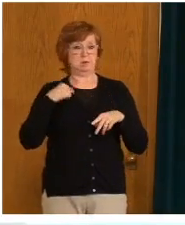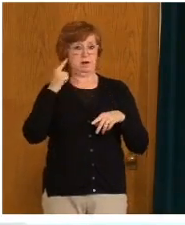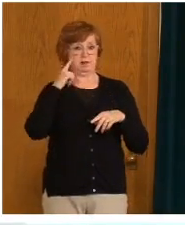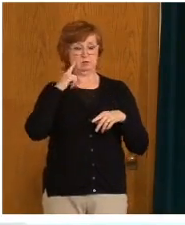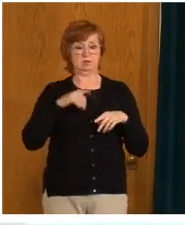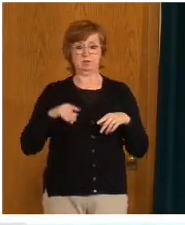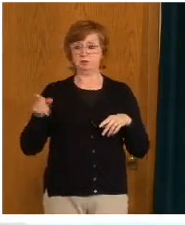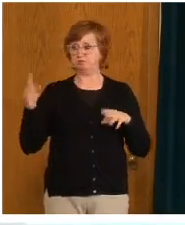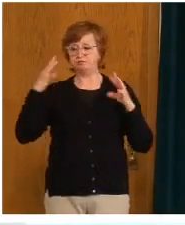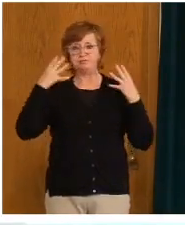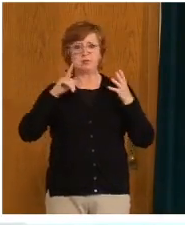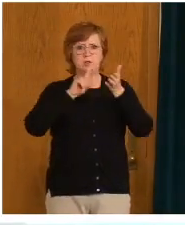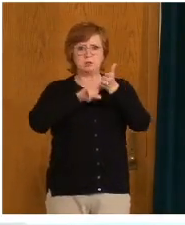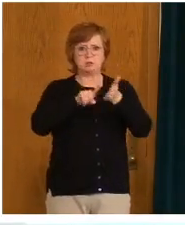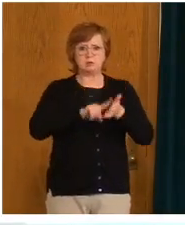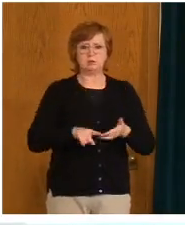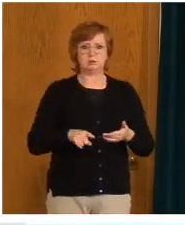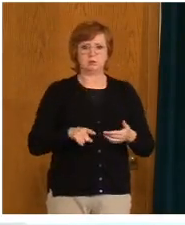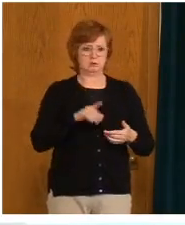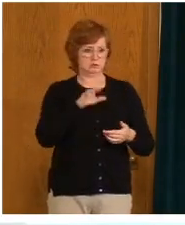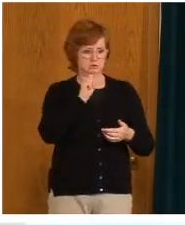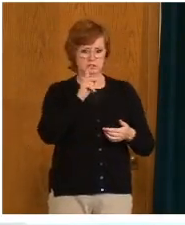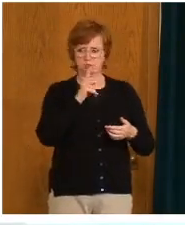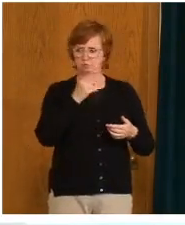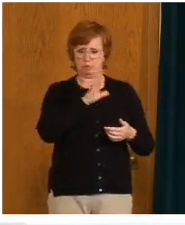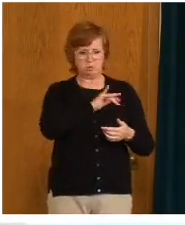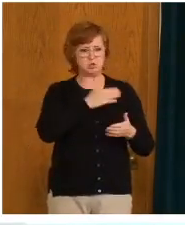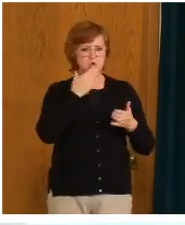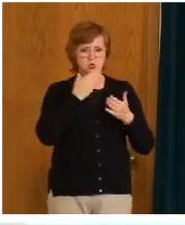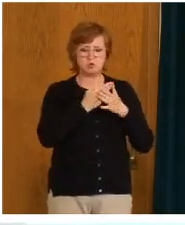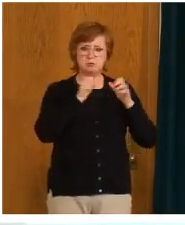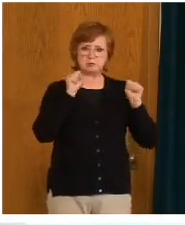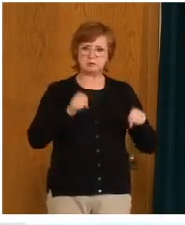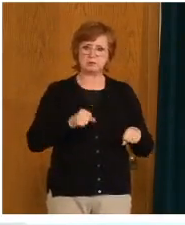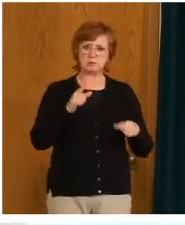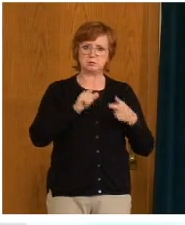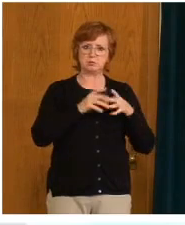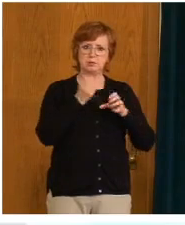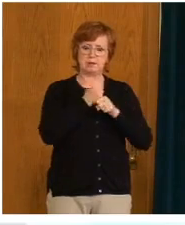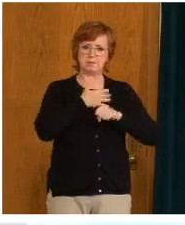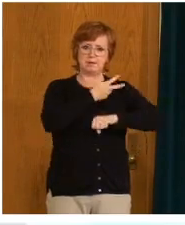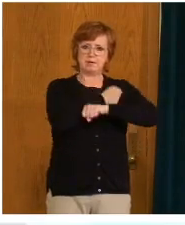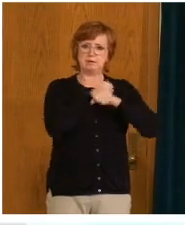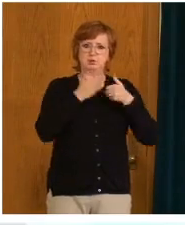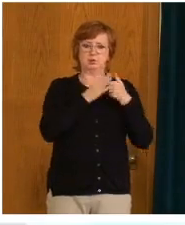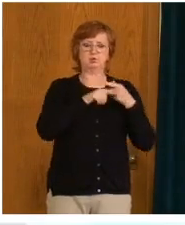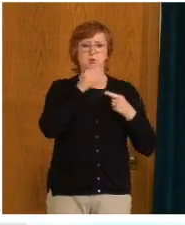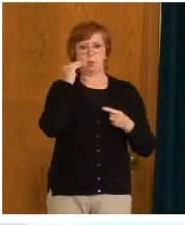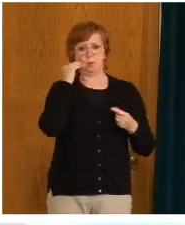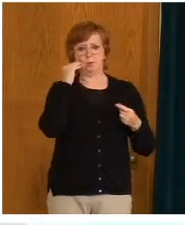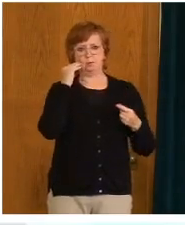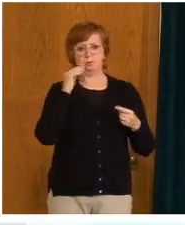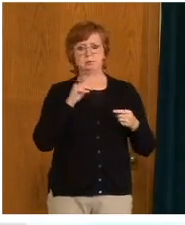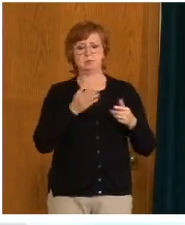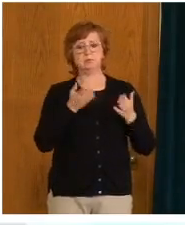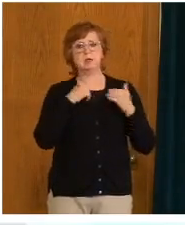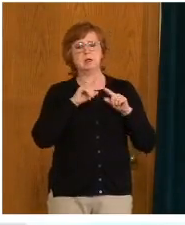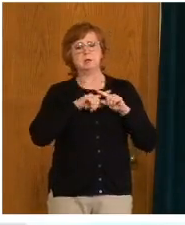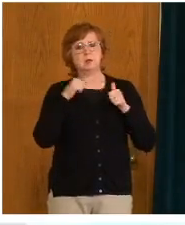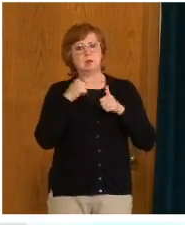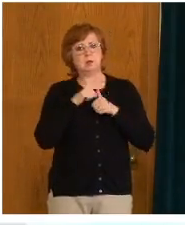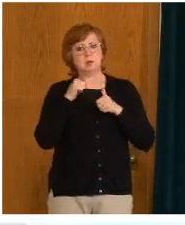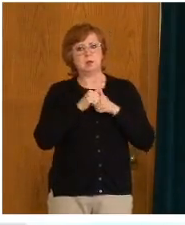to get vaccinated in Saskatchewan. But even as we move forward, it's important to know what your options are, what your family's options are. Is